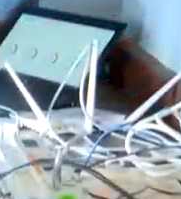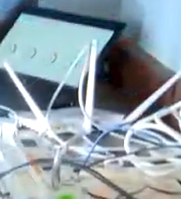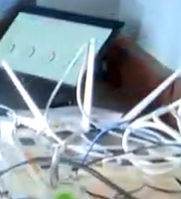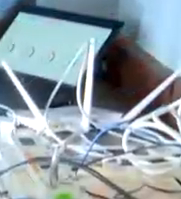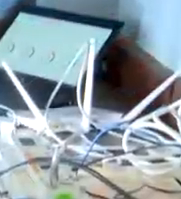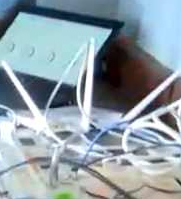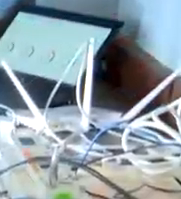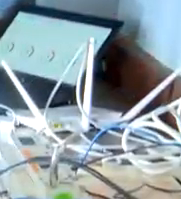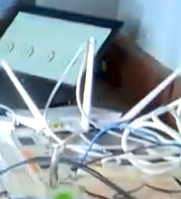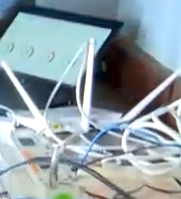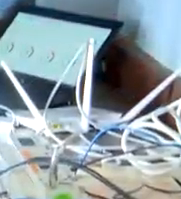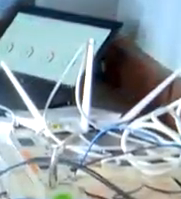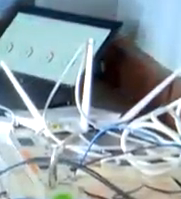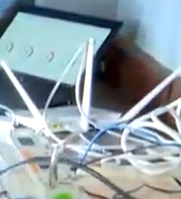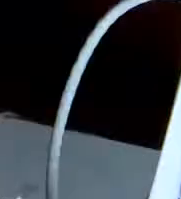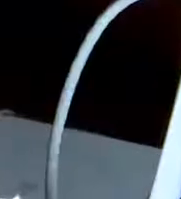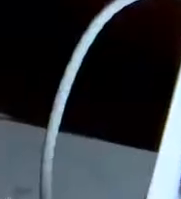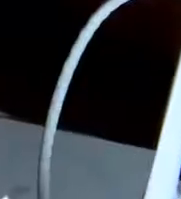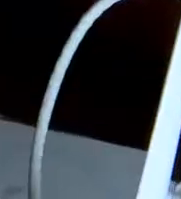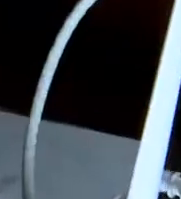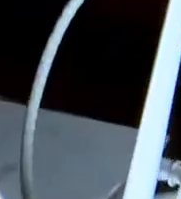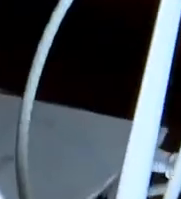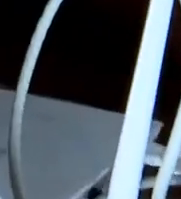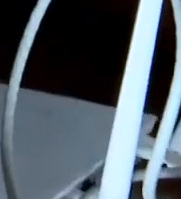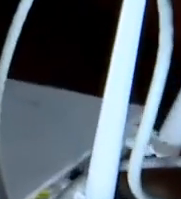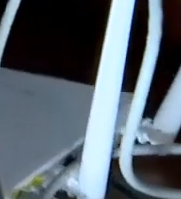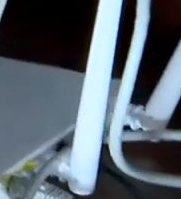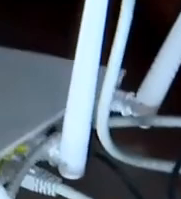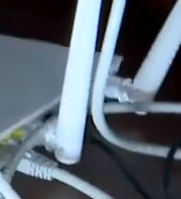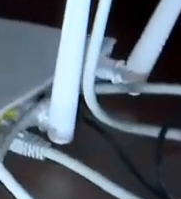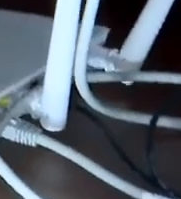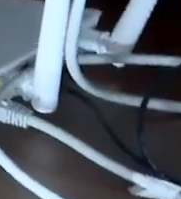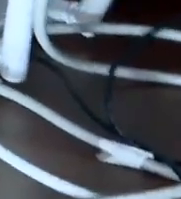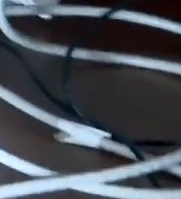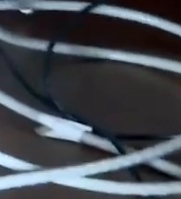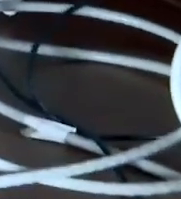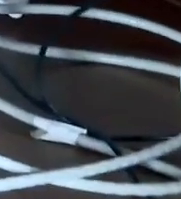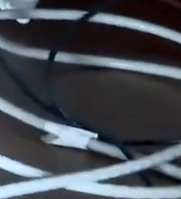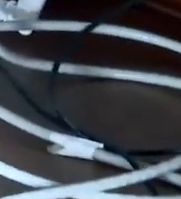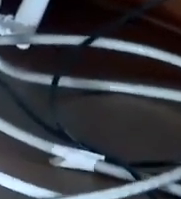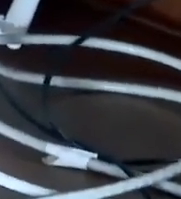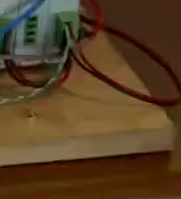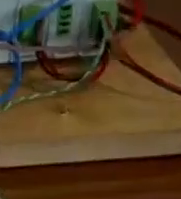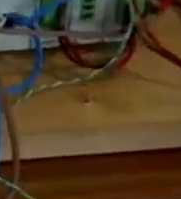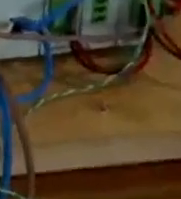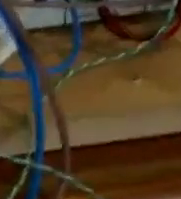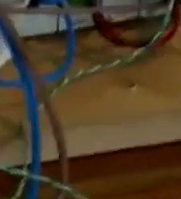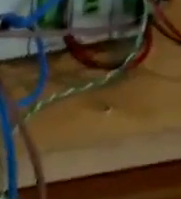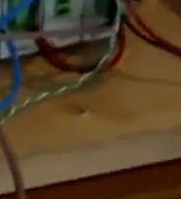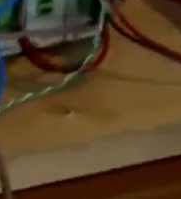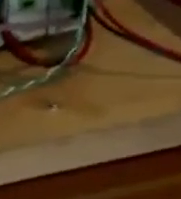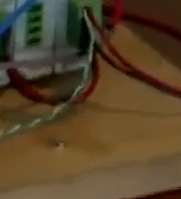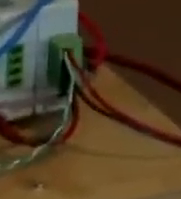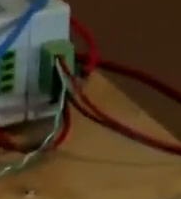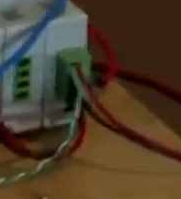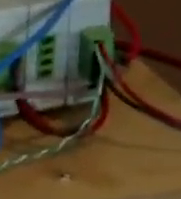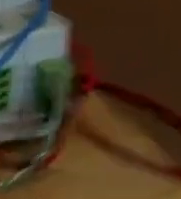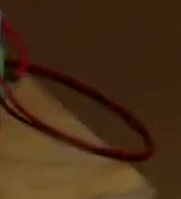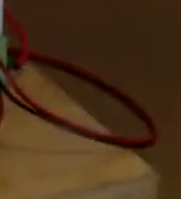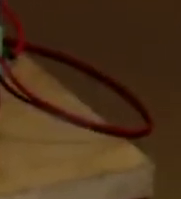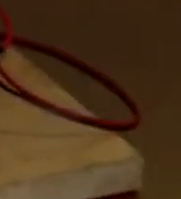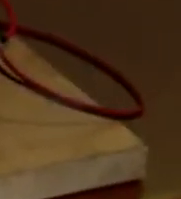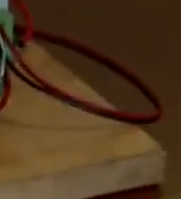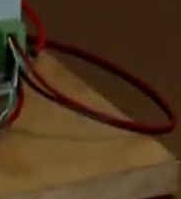Amidst the rising popularity of emerging digital tools such as artificial intelligence or AI, business leaders and